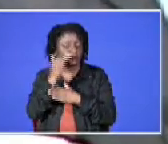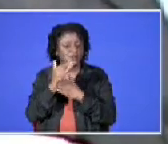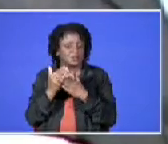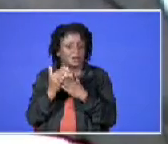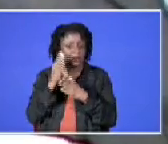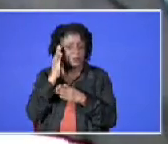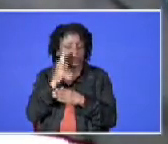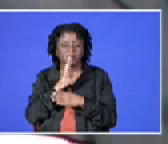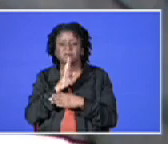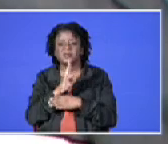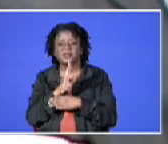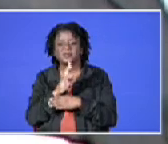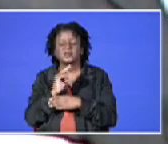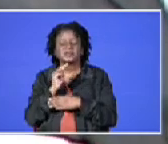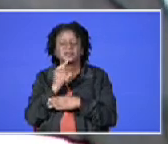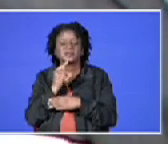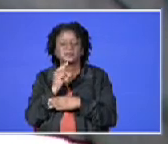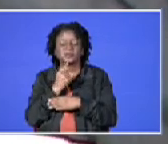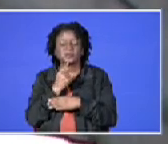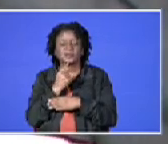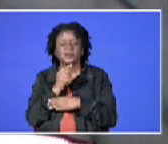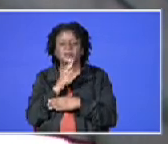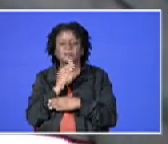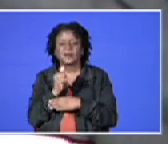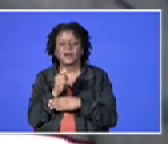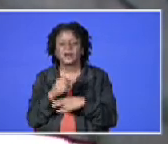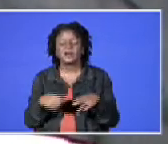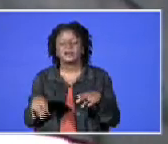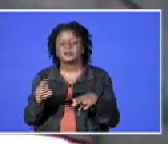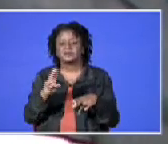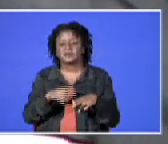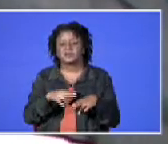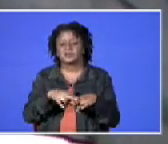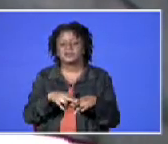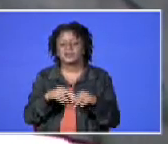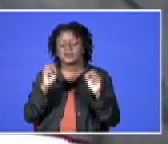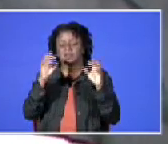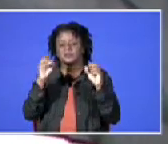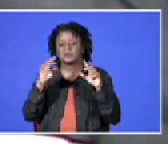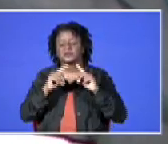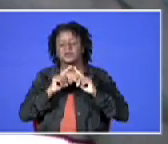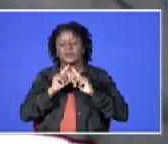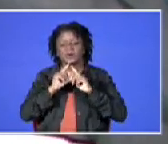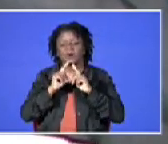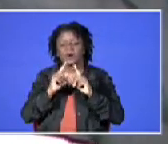by the extension of the emergency orders, including workers,